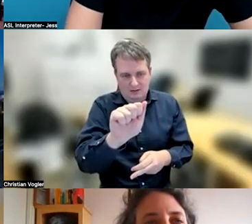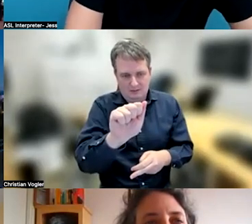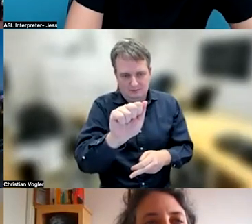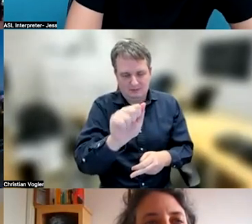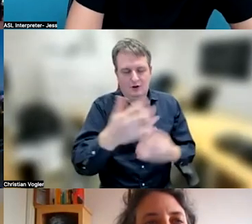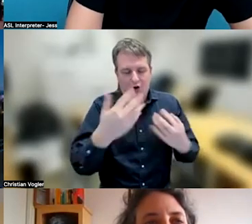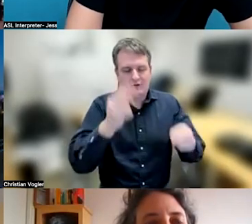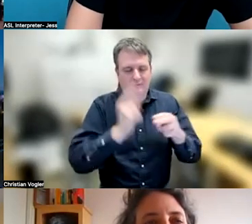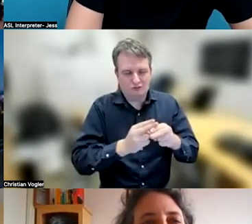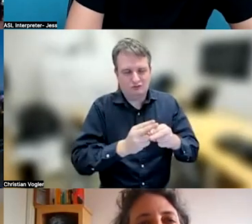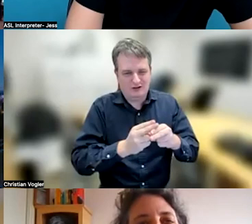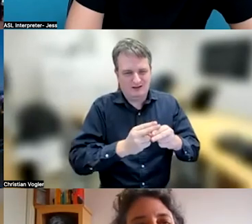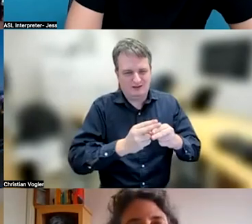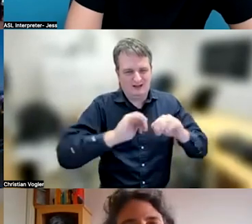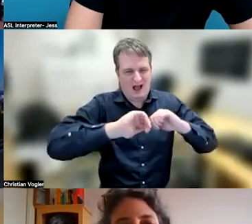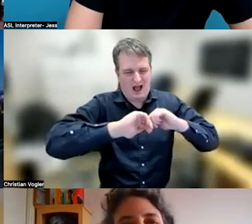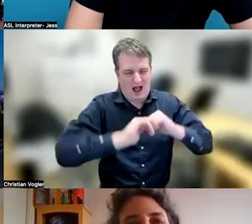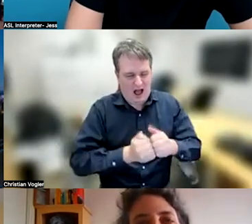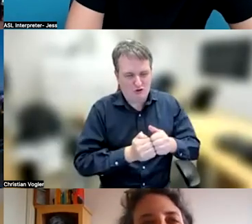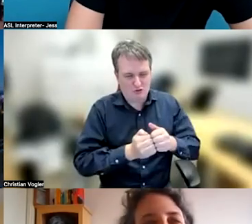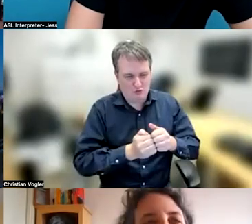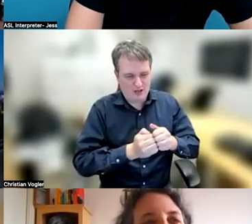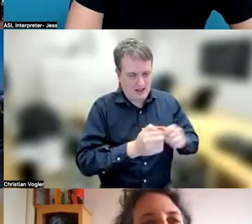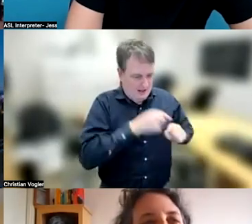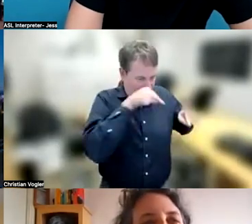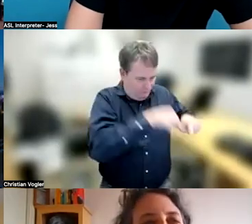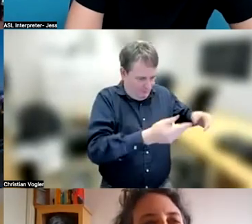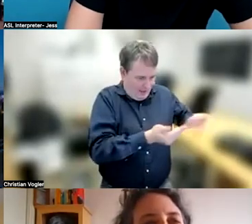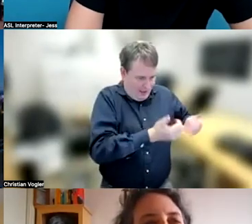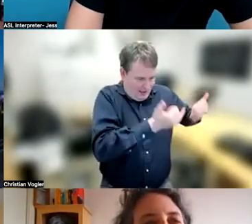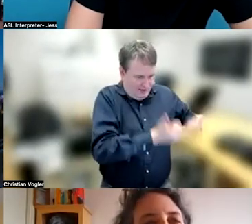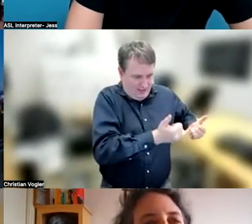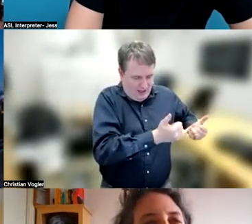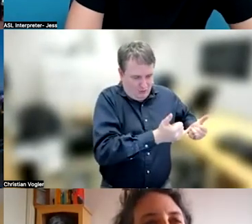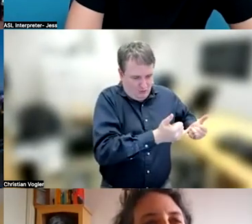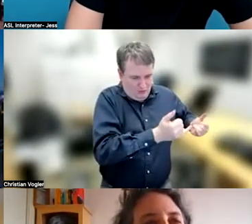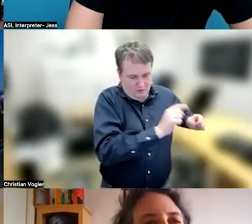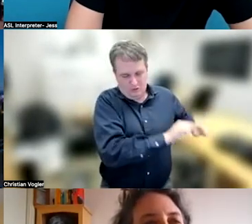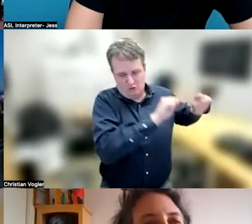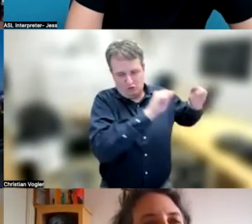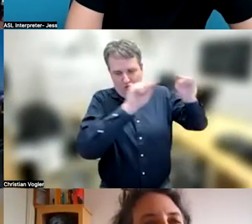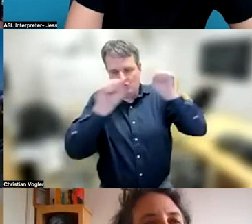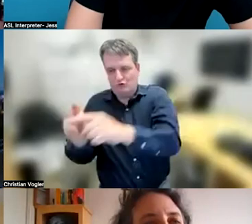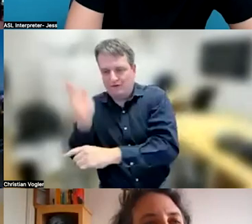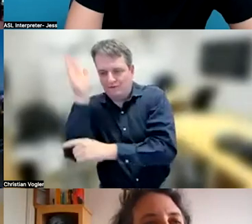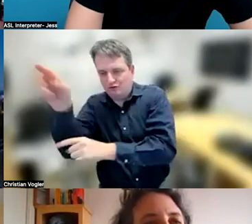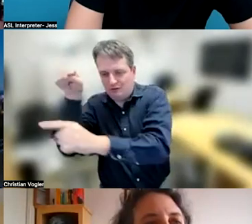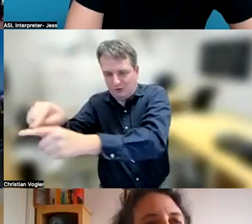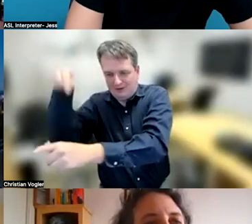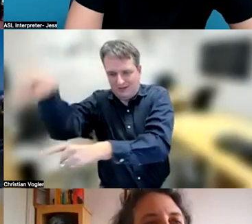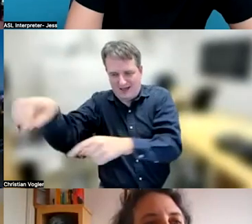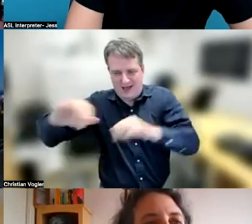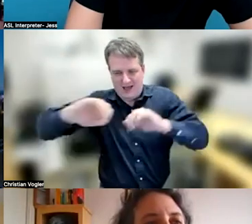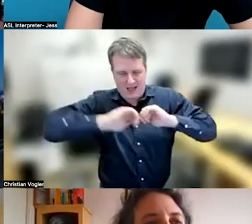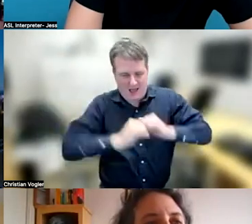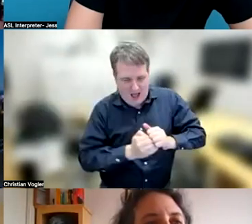So Sina had already mentioned a key point there about how from starting where we're at now